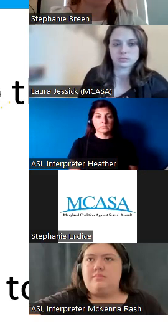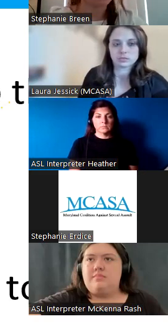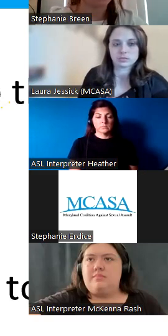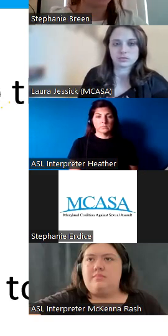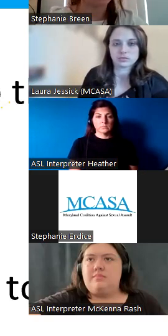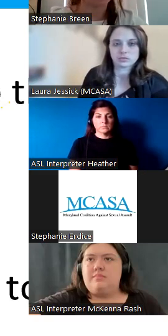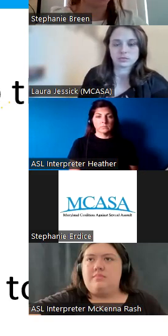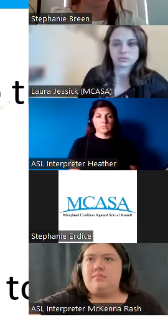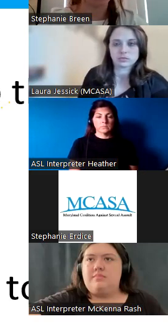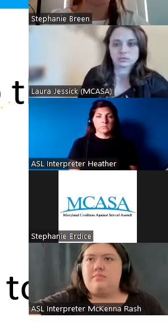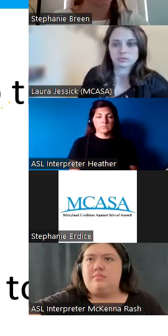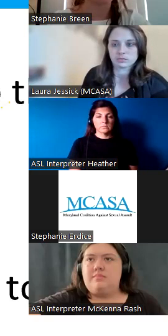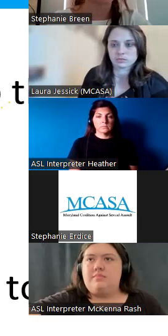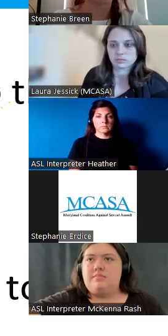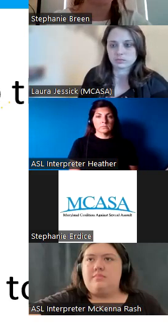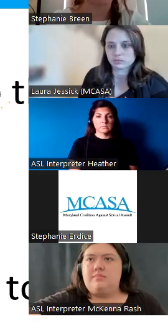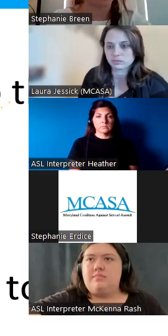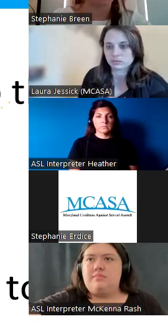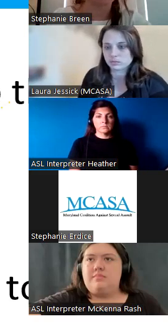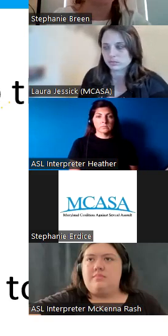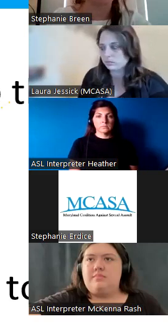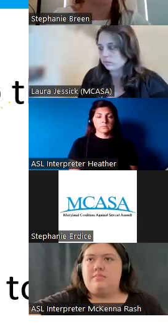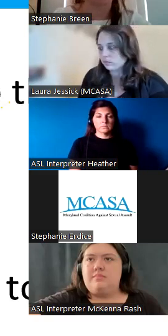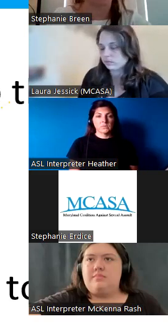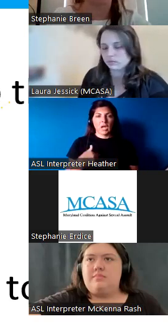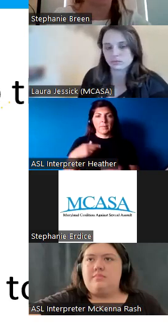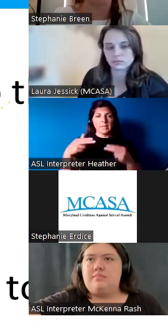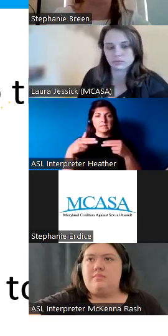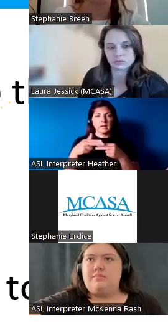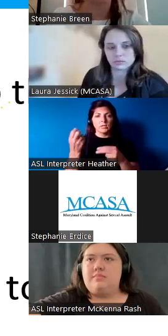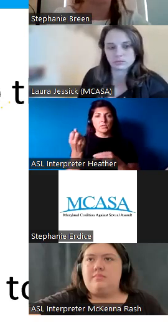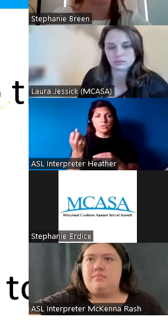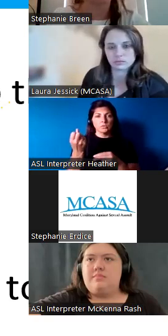So I'm on slide 12, survivor rights regarding